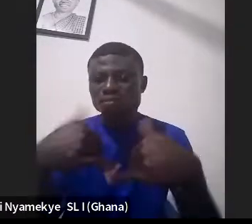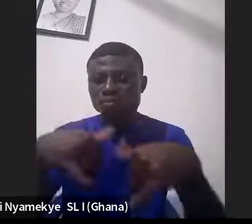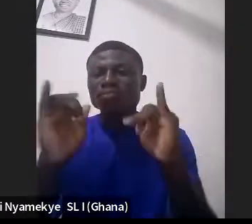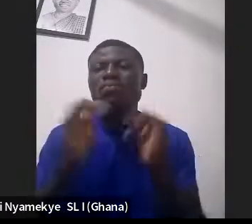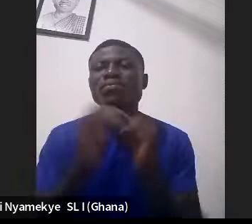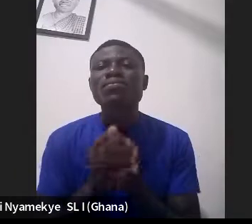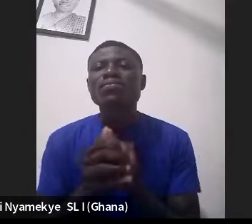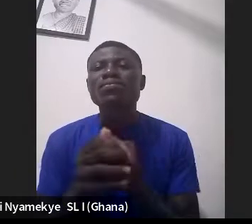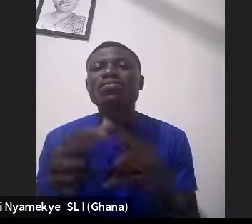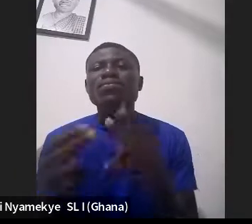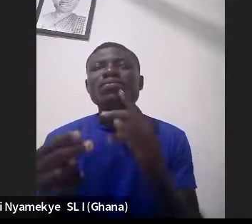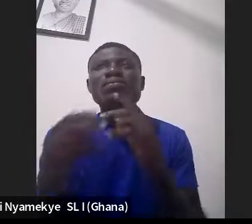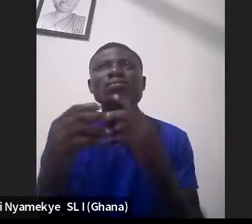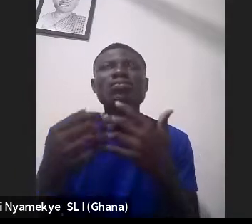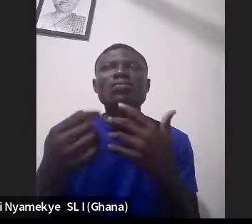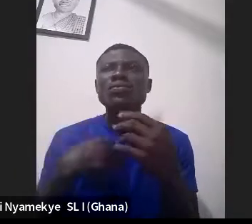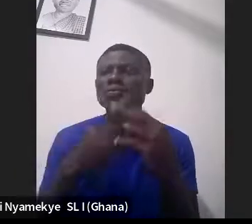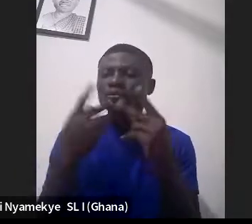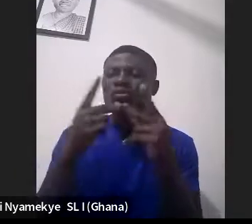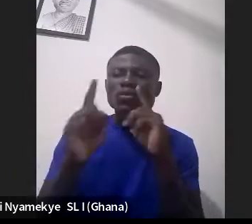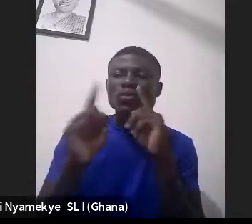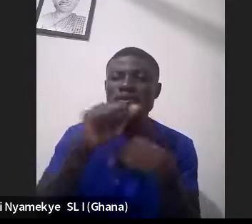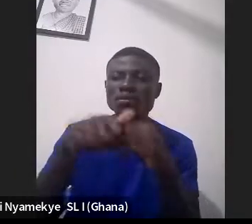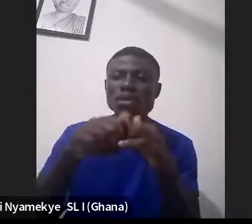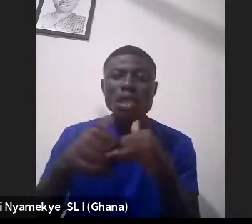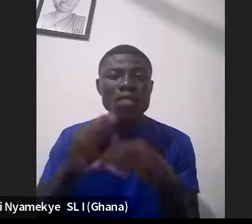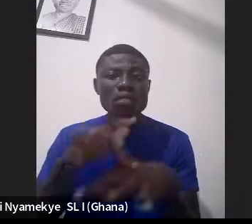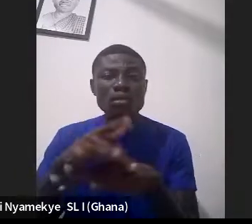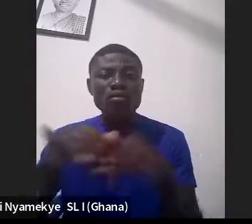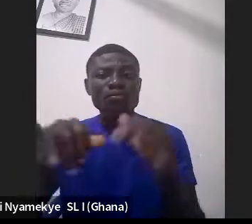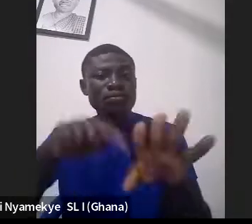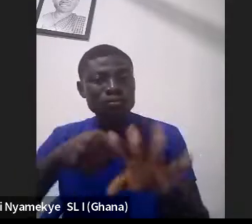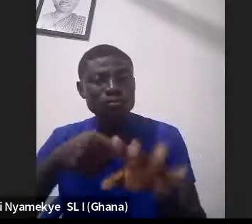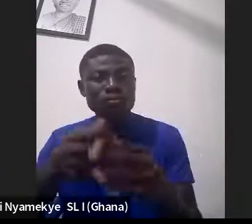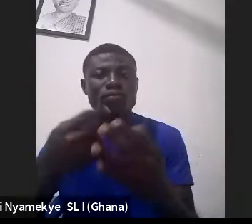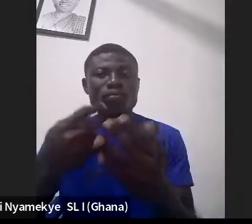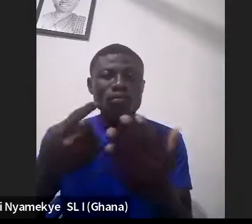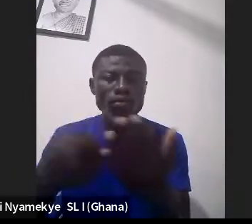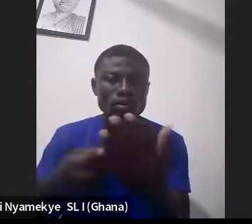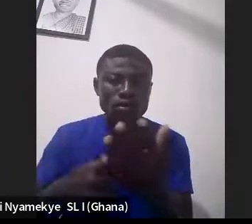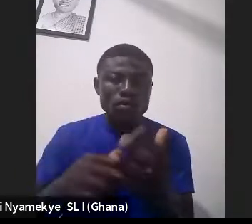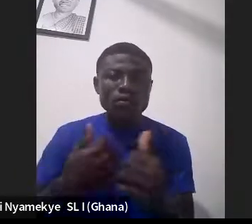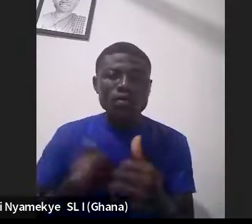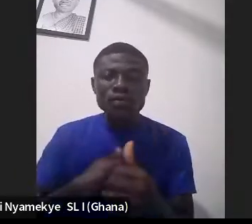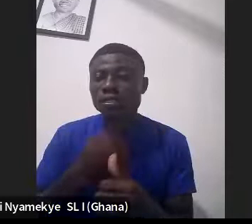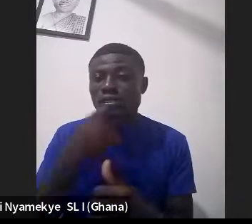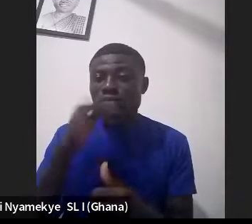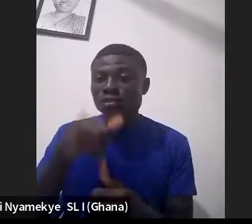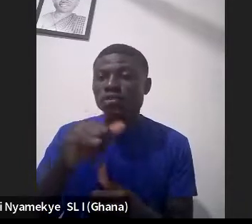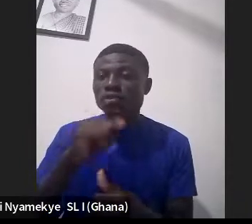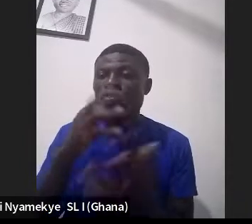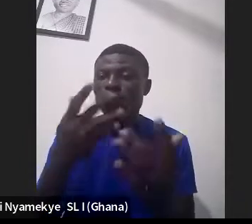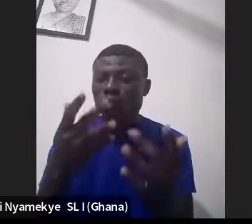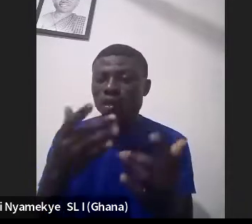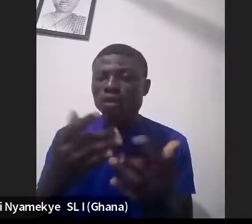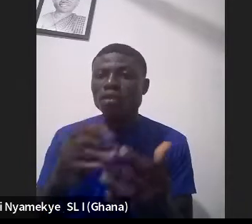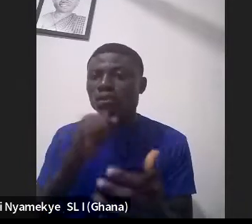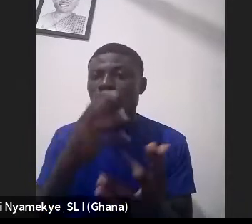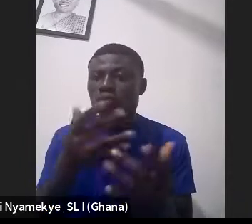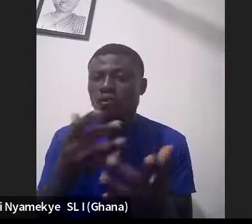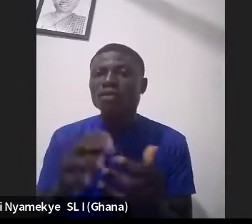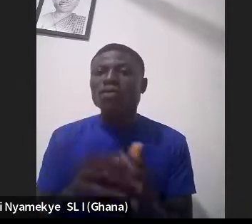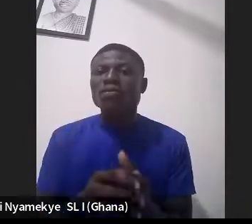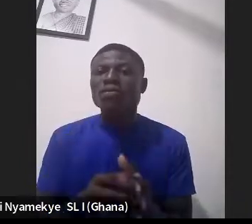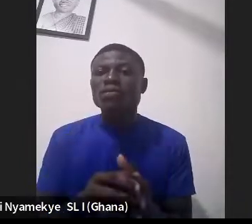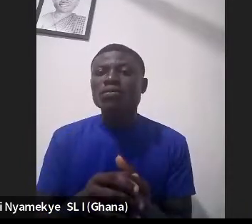speak and saying how early you started, parent, this is what we say. Don't wait. Don't wait.